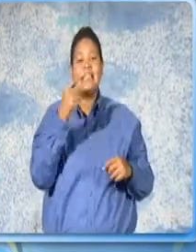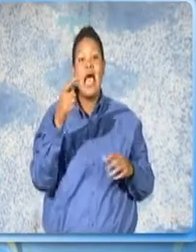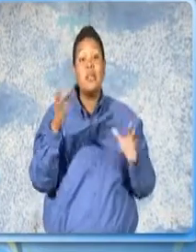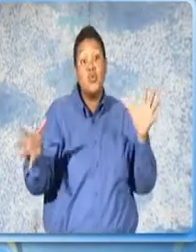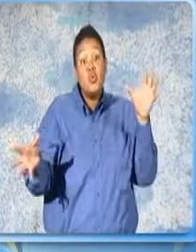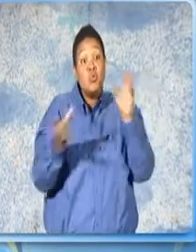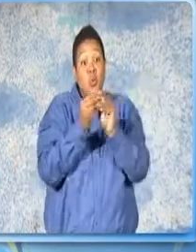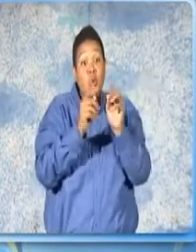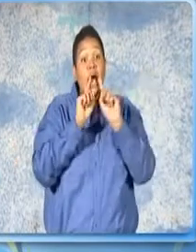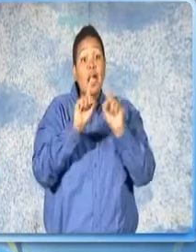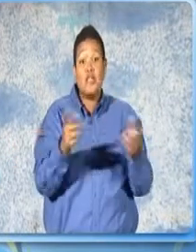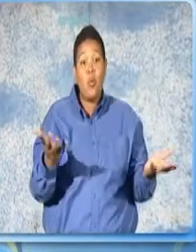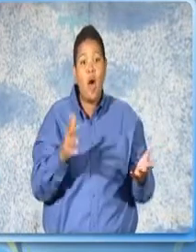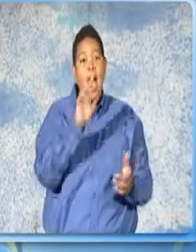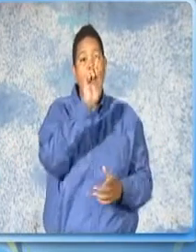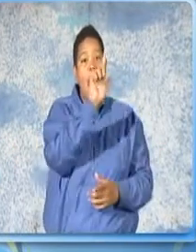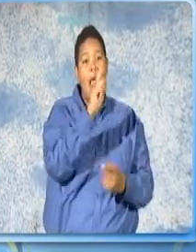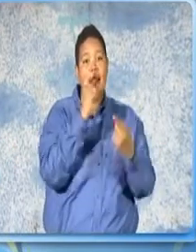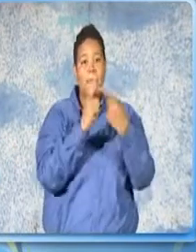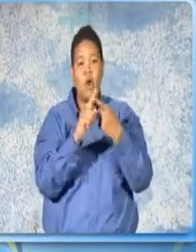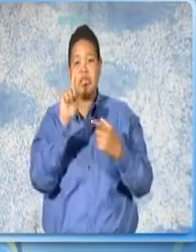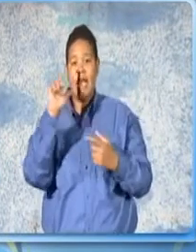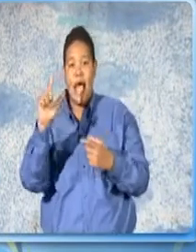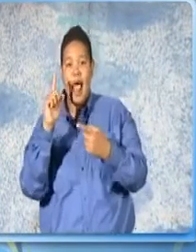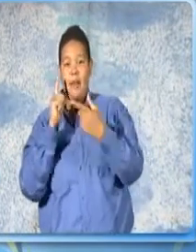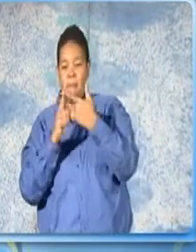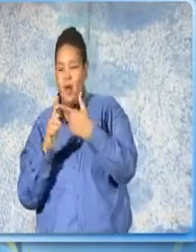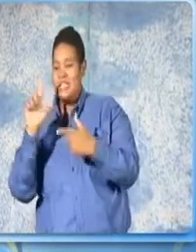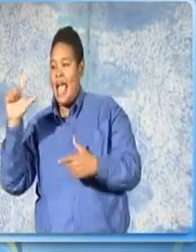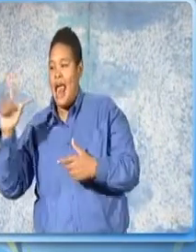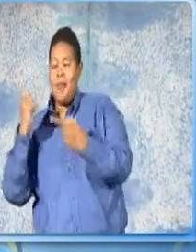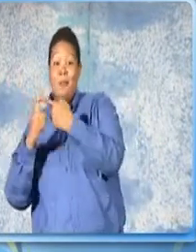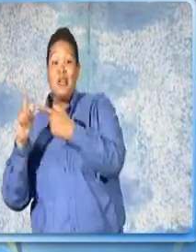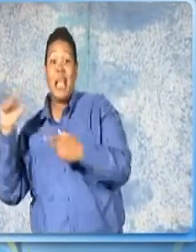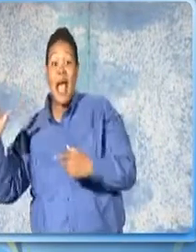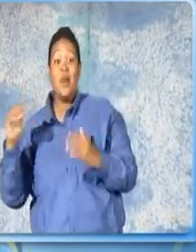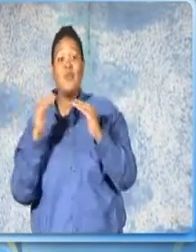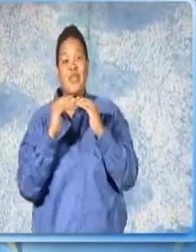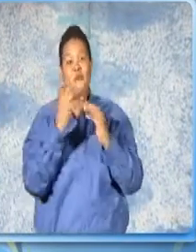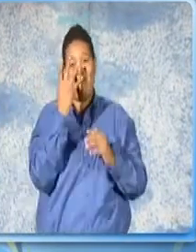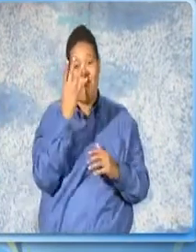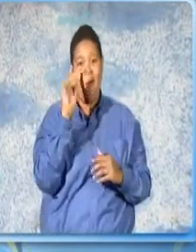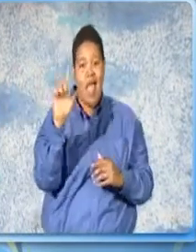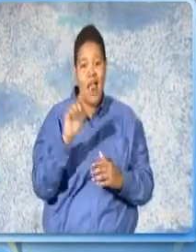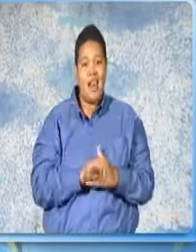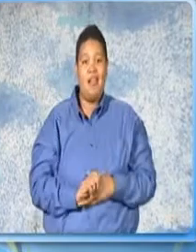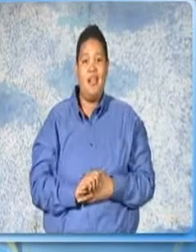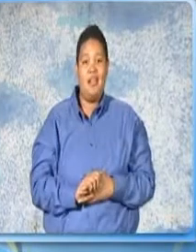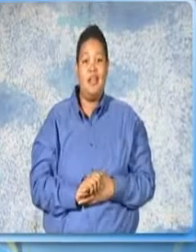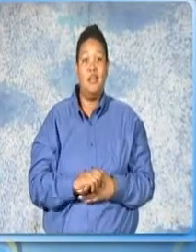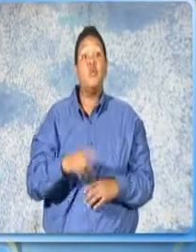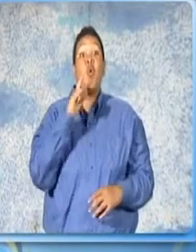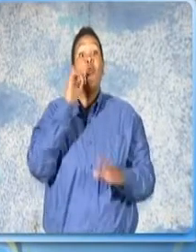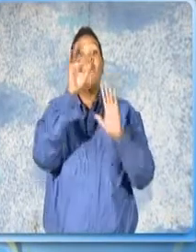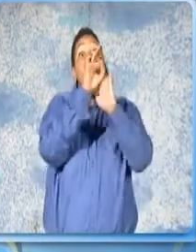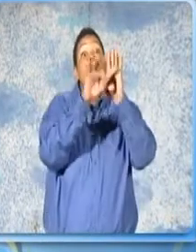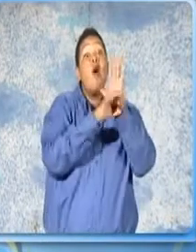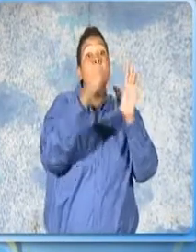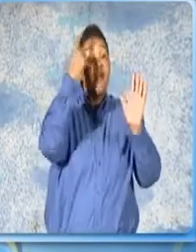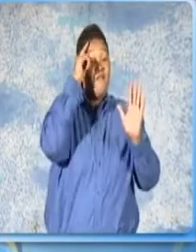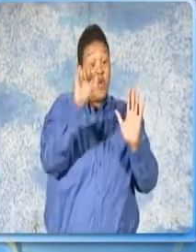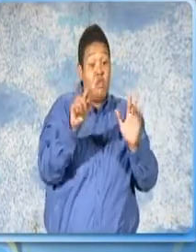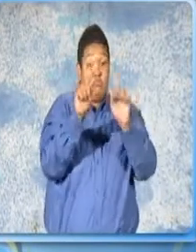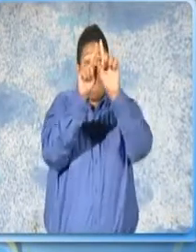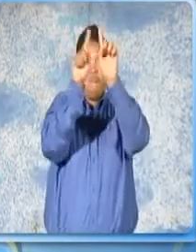be equal to L plus L plus L plus L, which is 4L. So the formula for the perimeter of